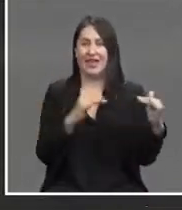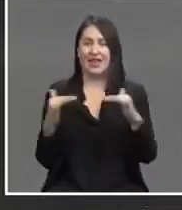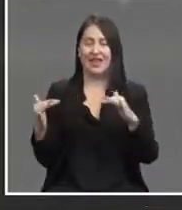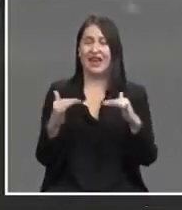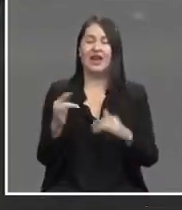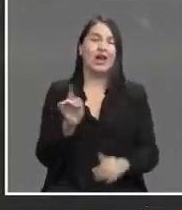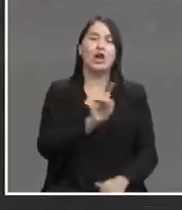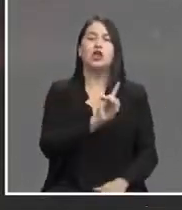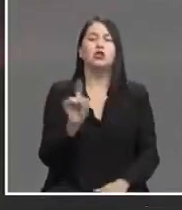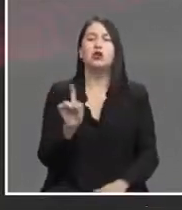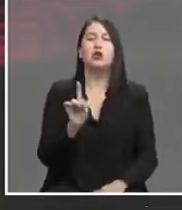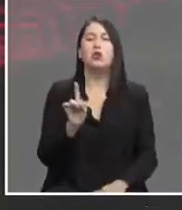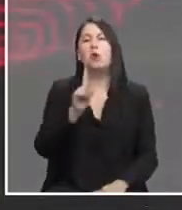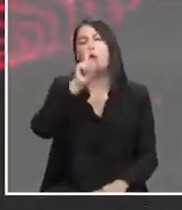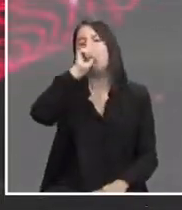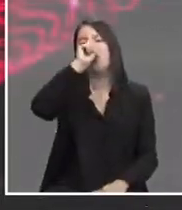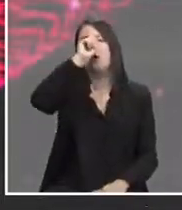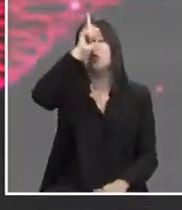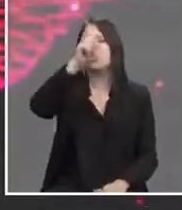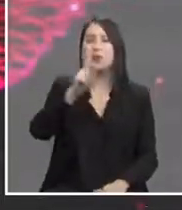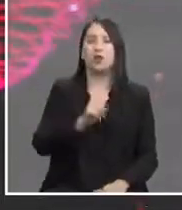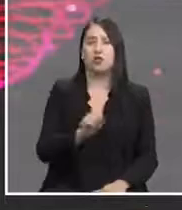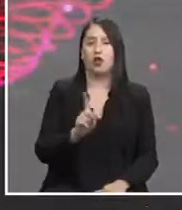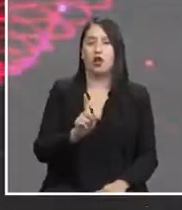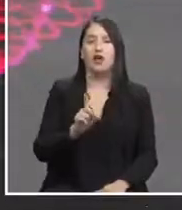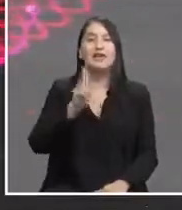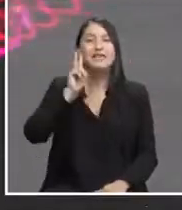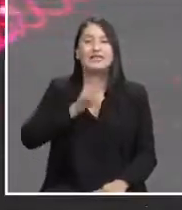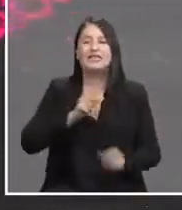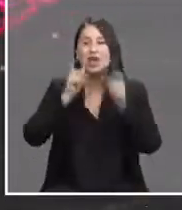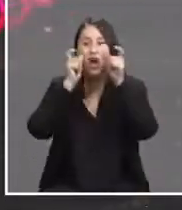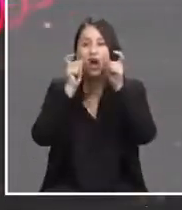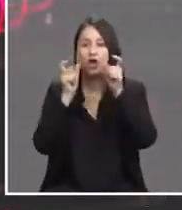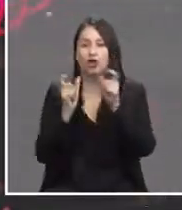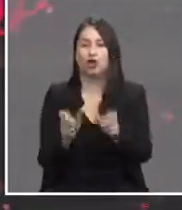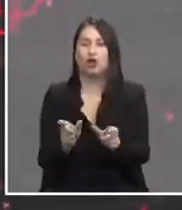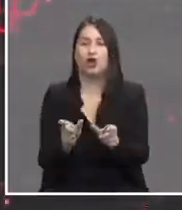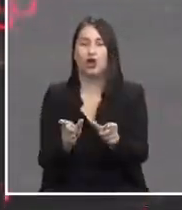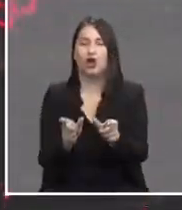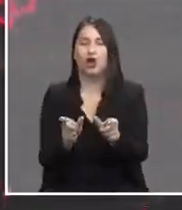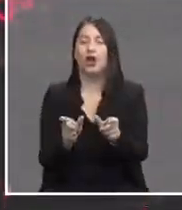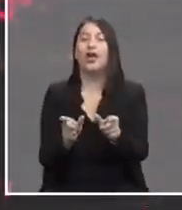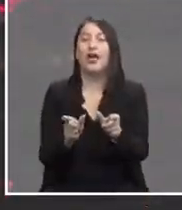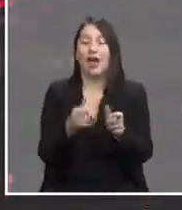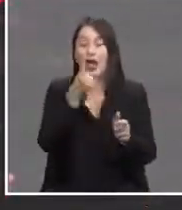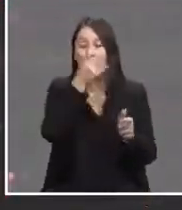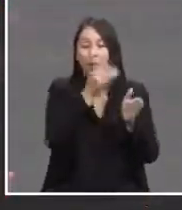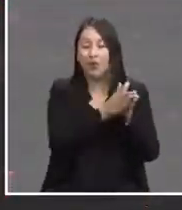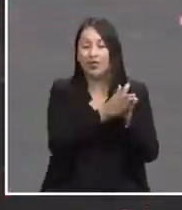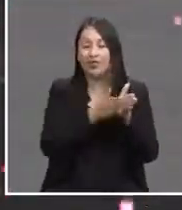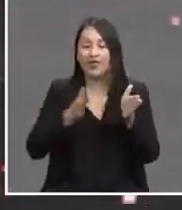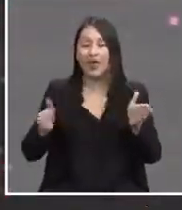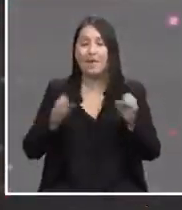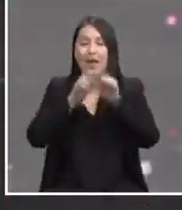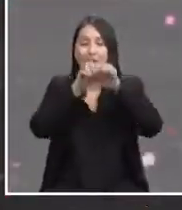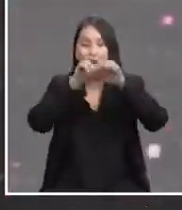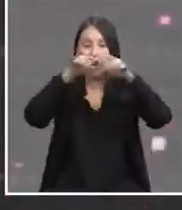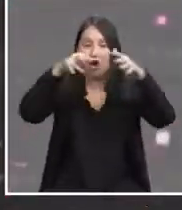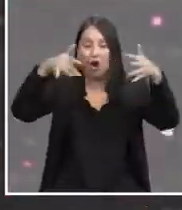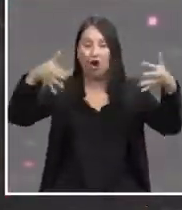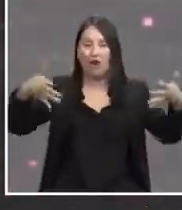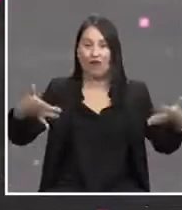deregulated. We are in an age of globalization. Globalization means deregulation. And this new block of war,